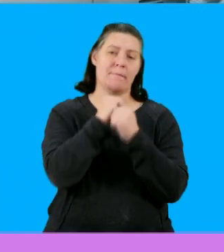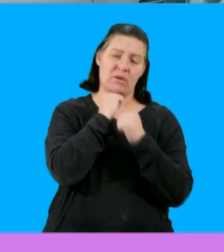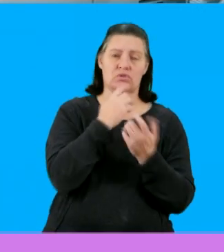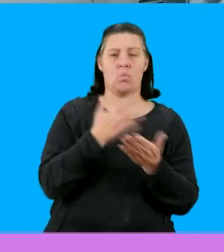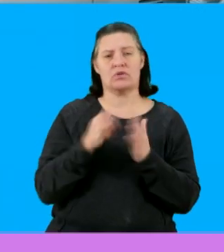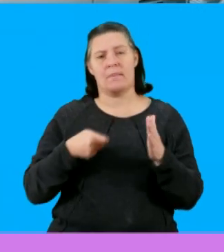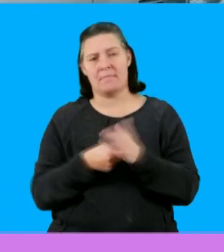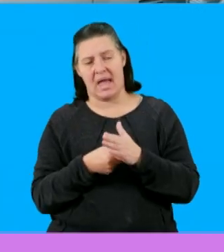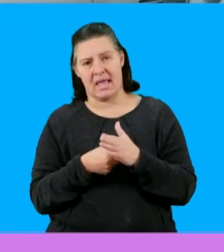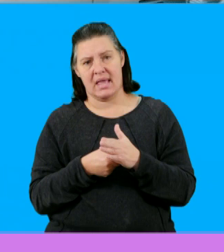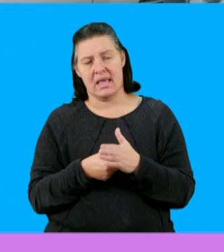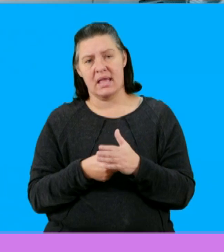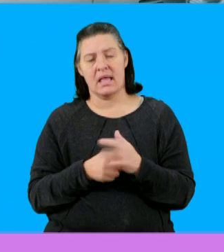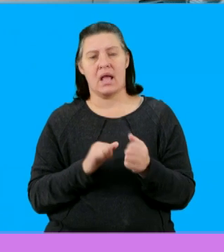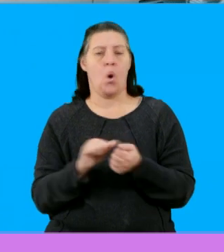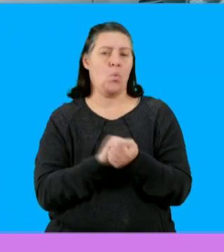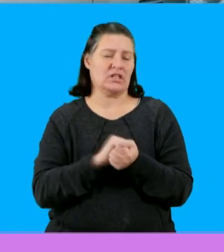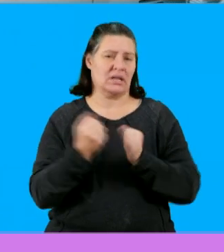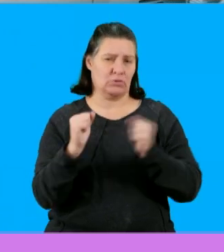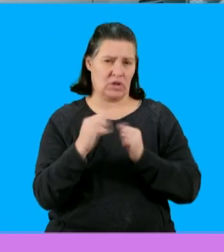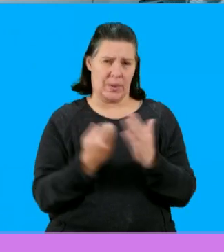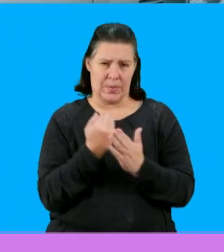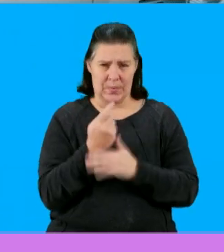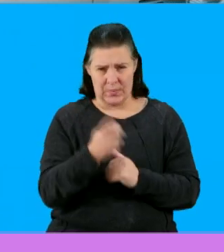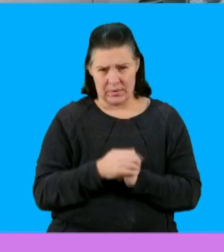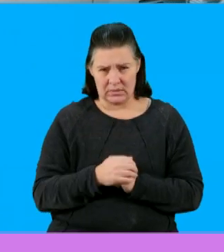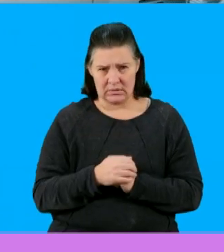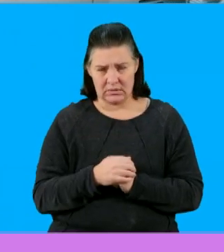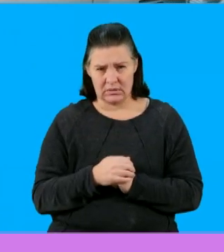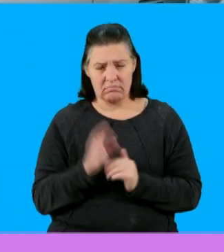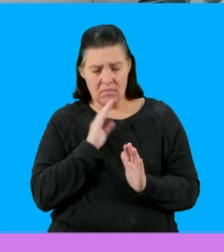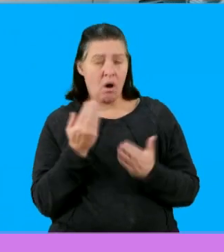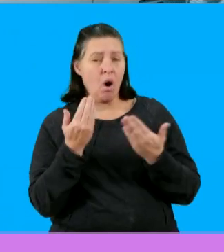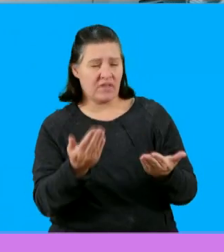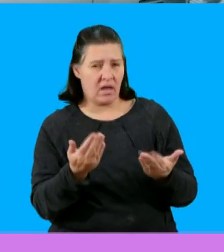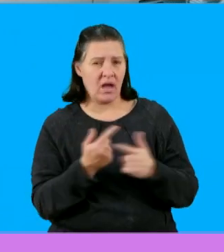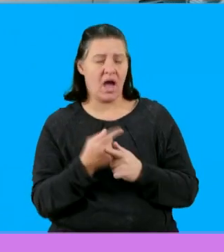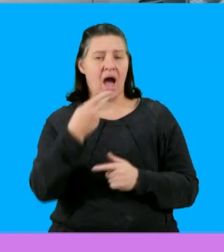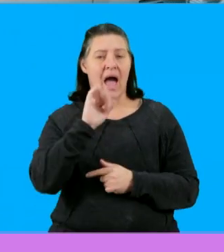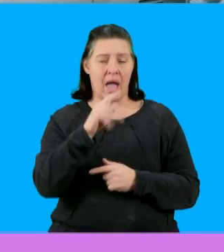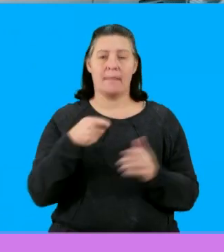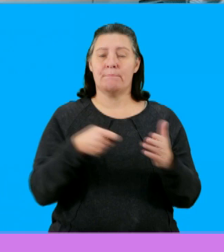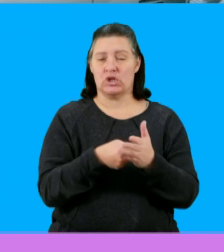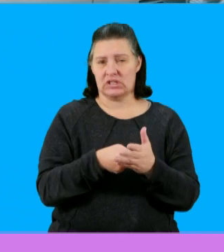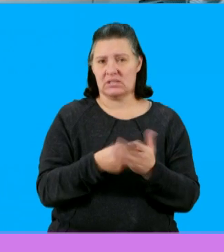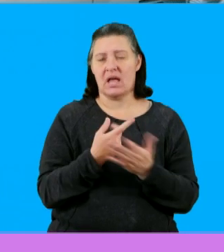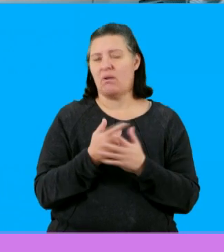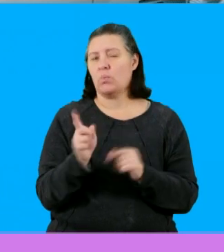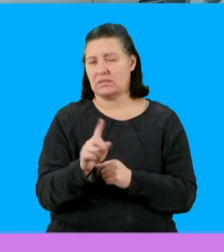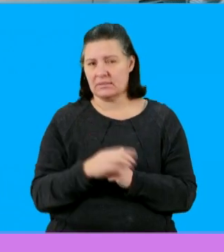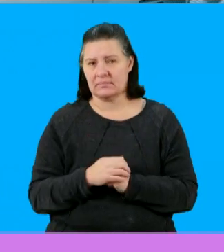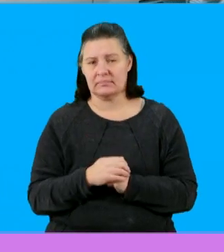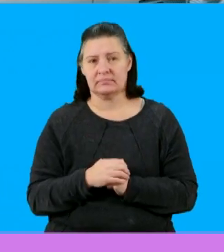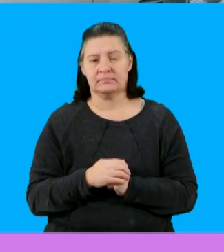parents want to buy a new washing machine. They are offered a washing machine on a hire purchase deal as